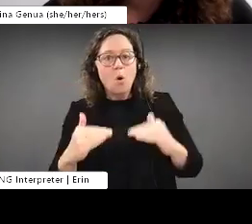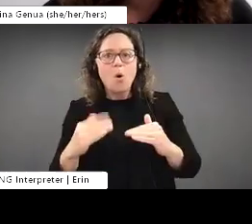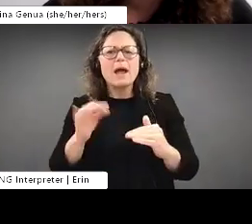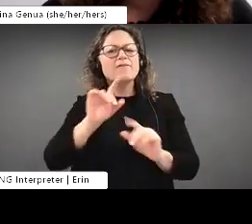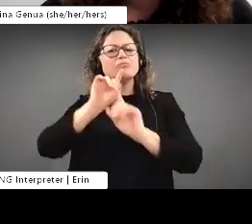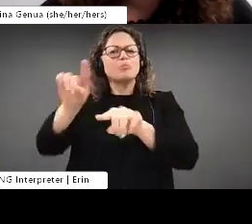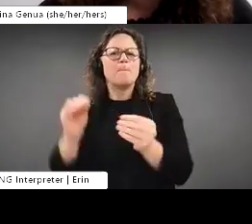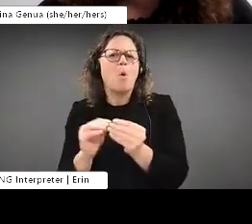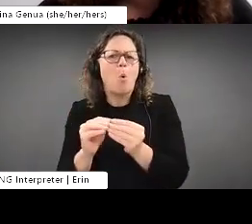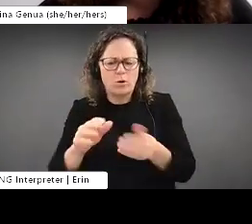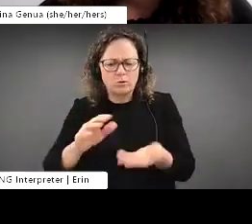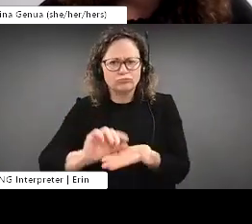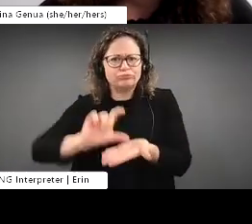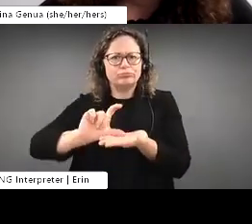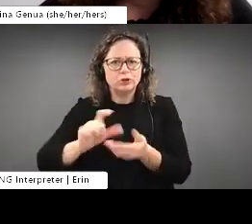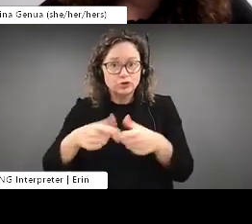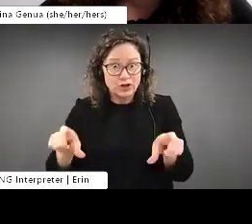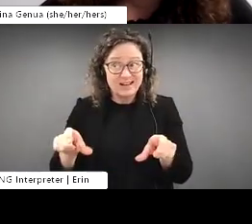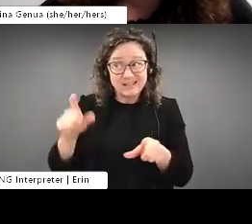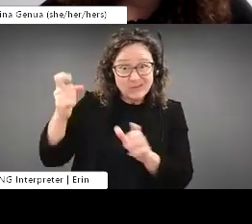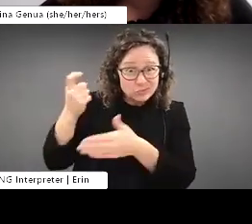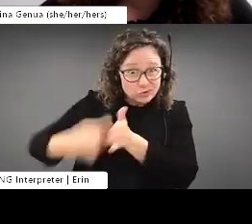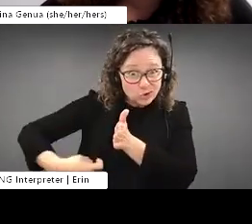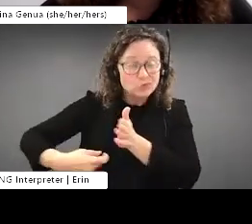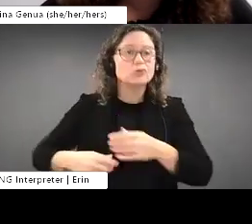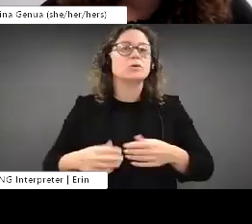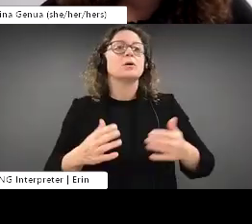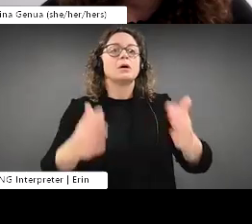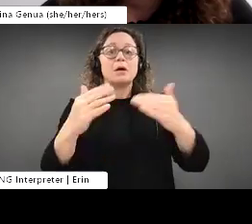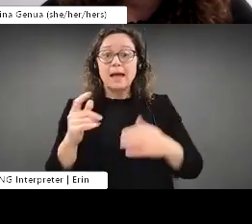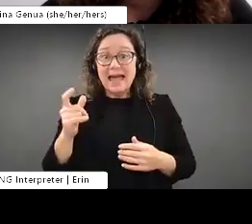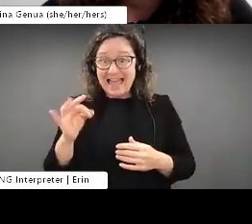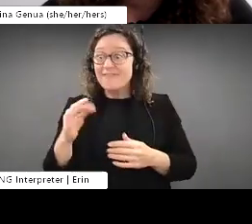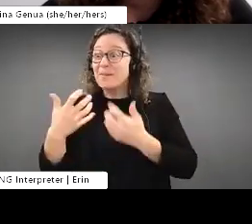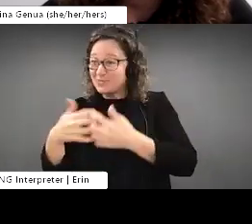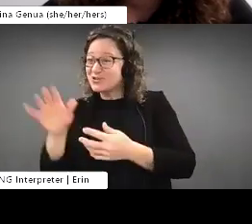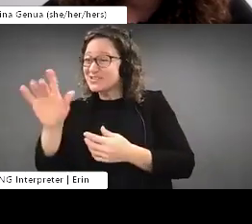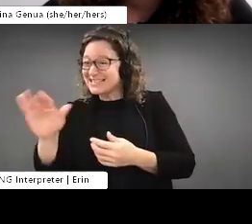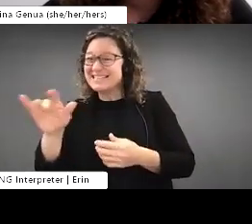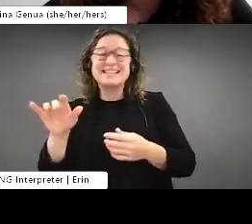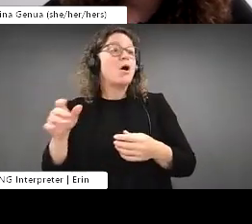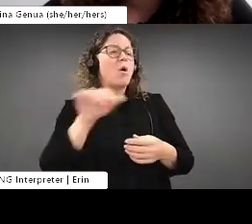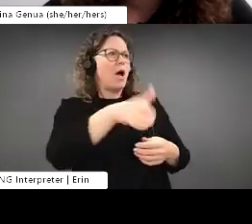checks? Will I pay extra if I use a different bank's machine and how much?